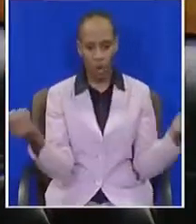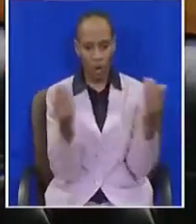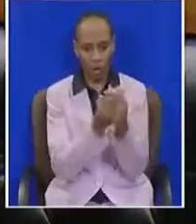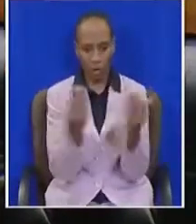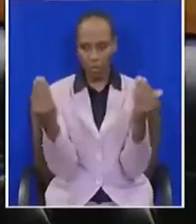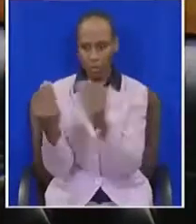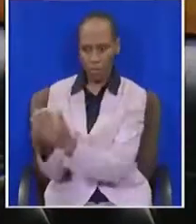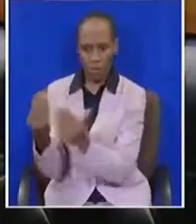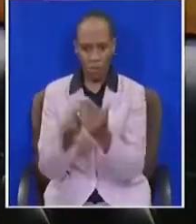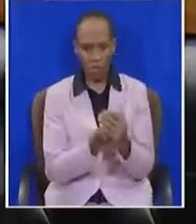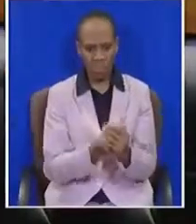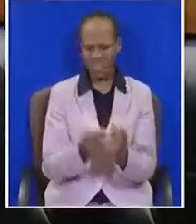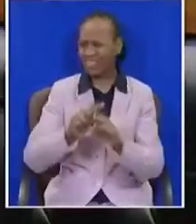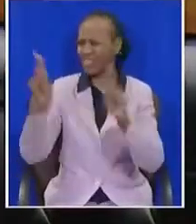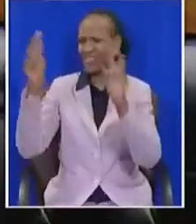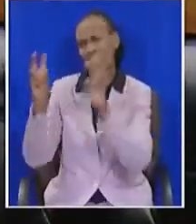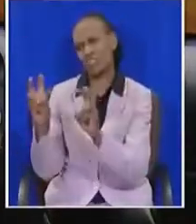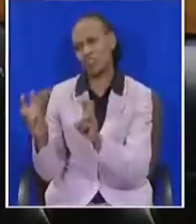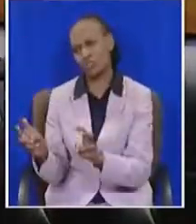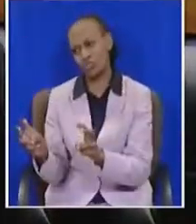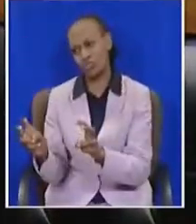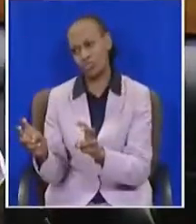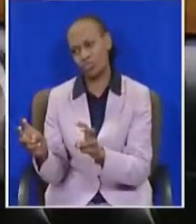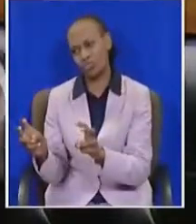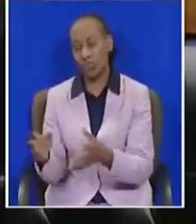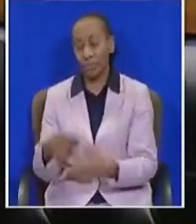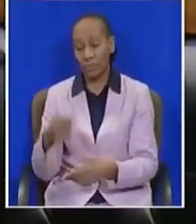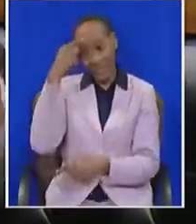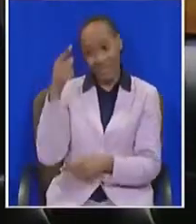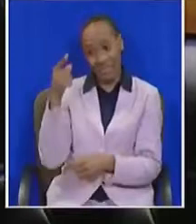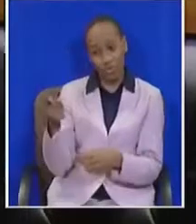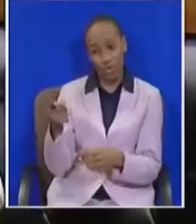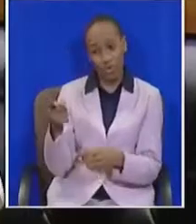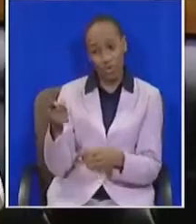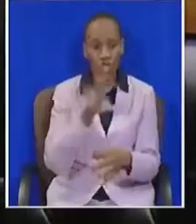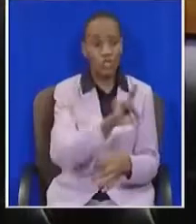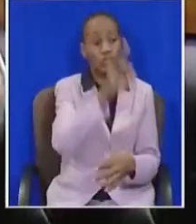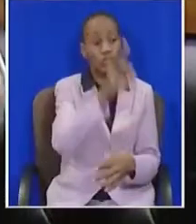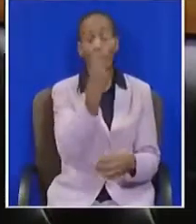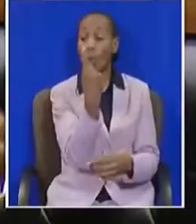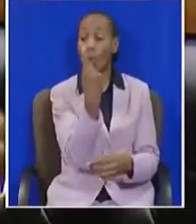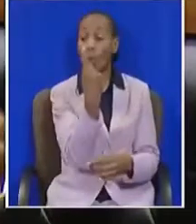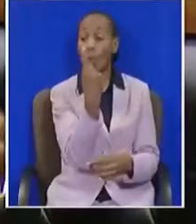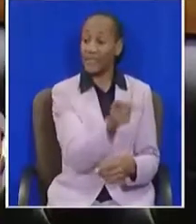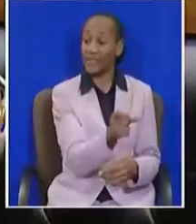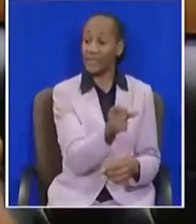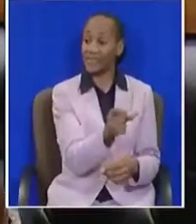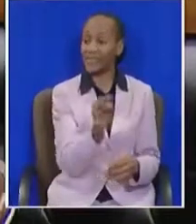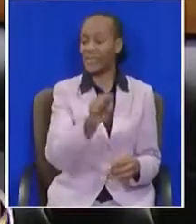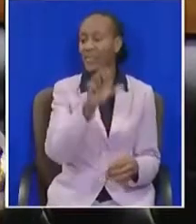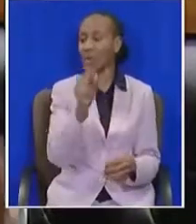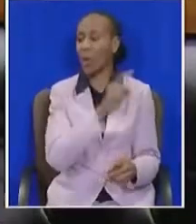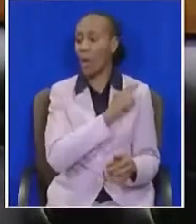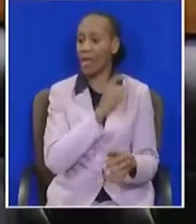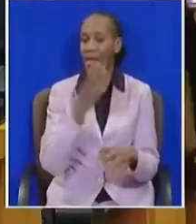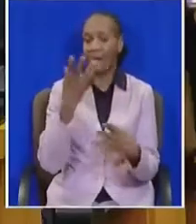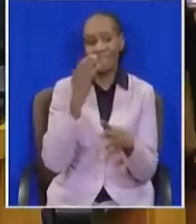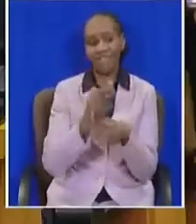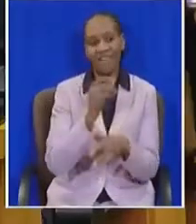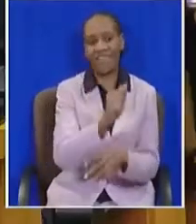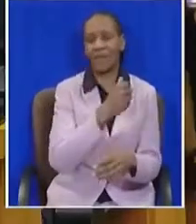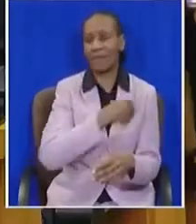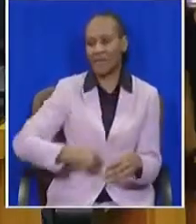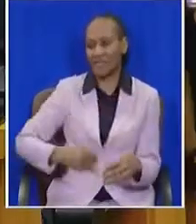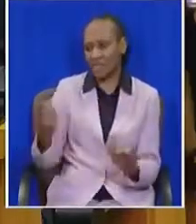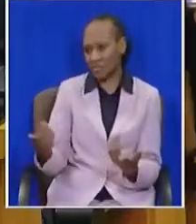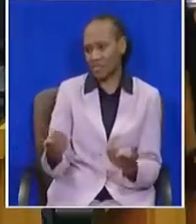can discuss that differently. But I think you are isolating a young man in South Africa simply because he's the son of a president.